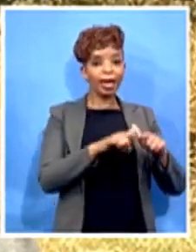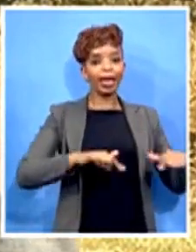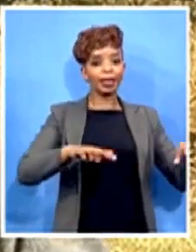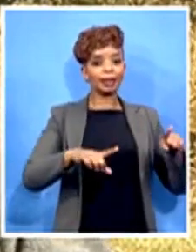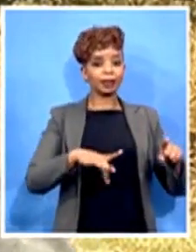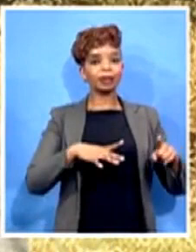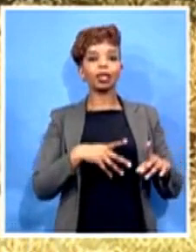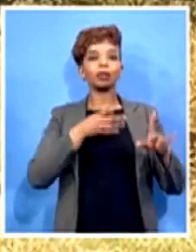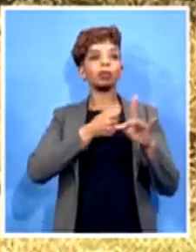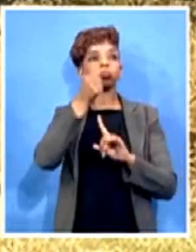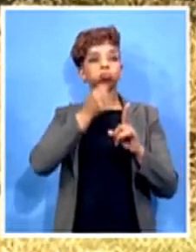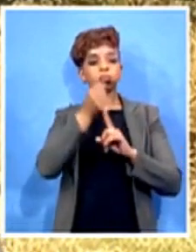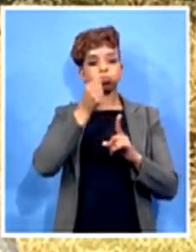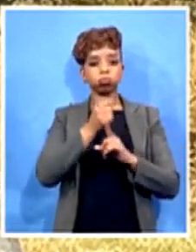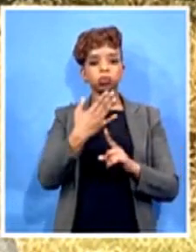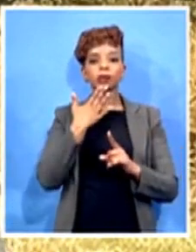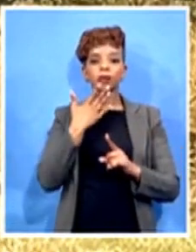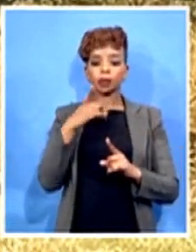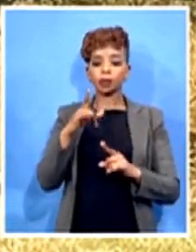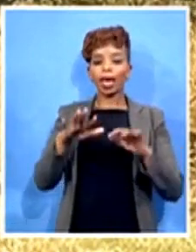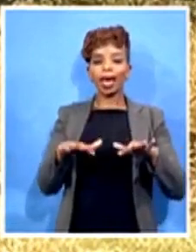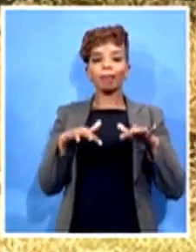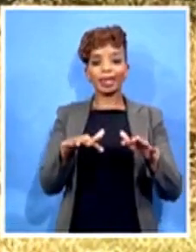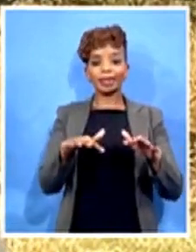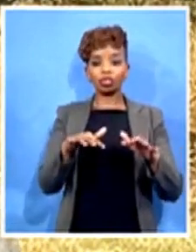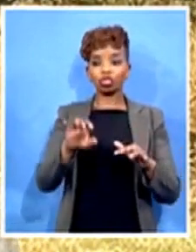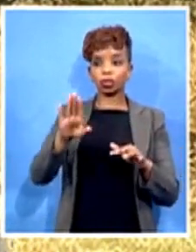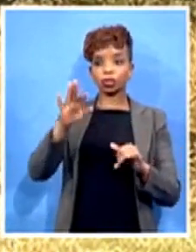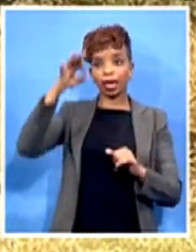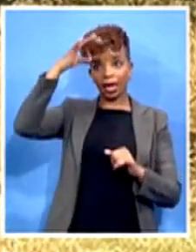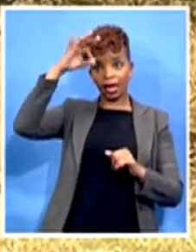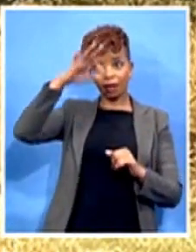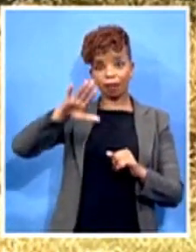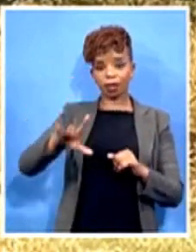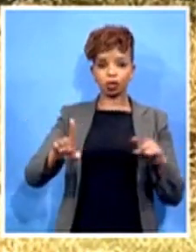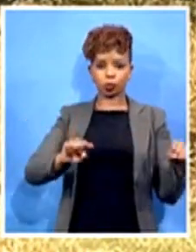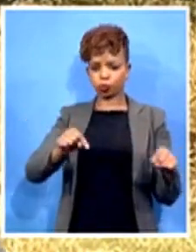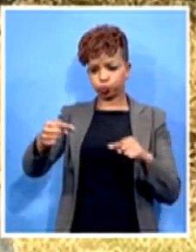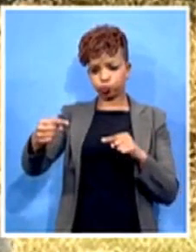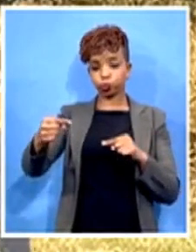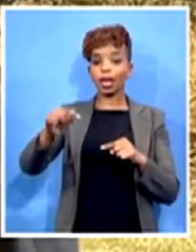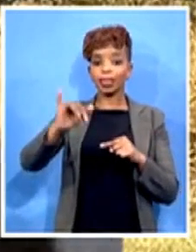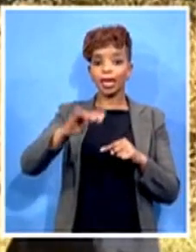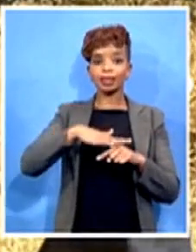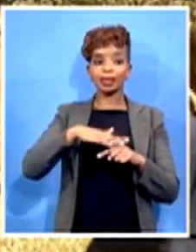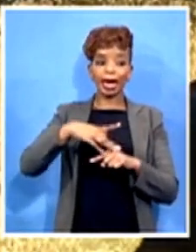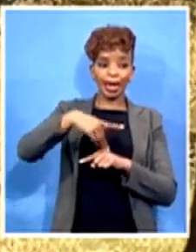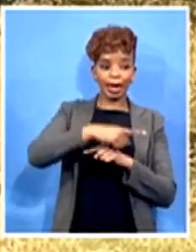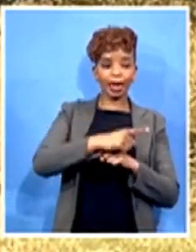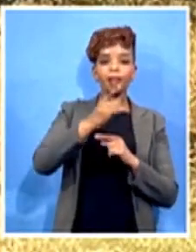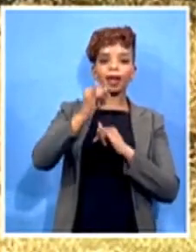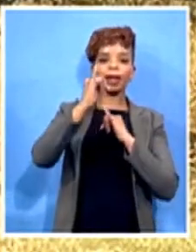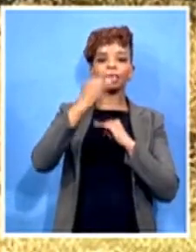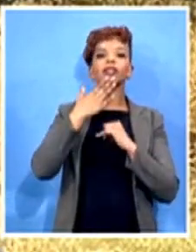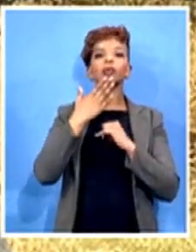is then that Chief Mhlonto invited Hamilton Hope, who was a magistrate by then, to come and address